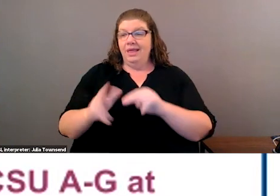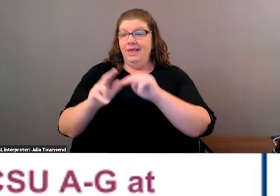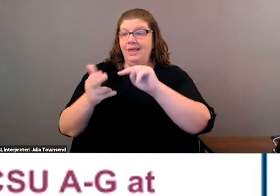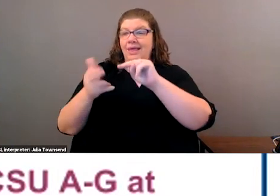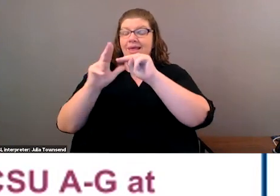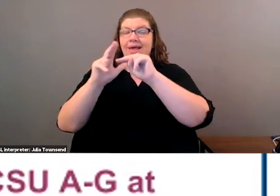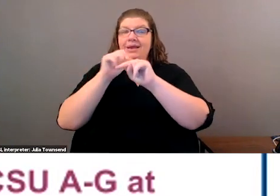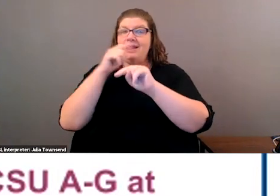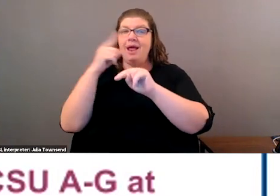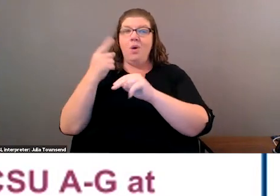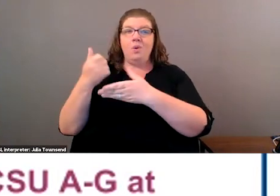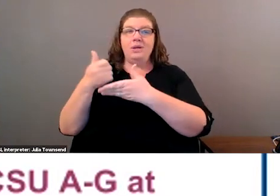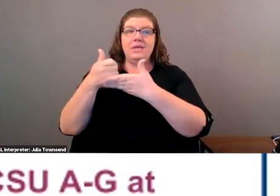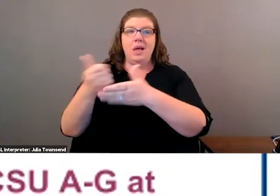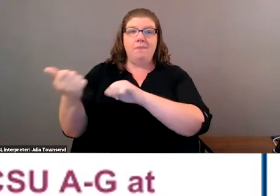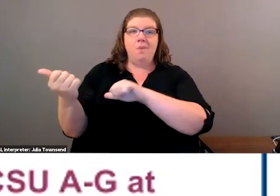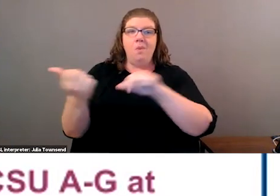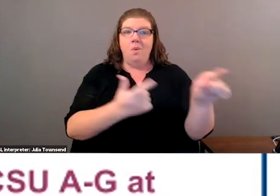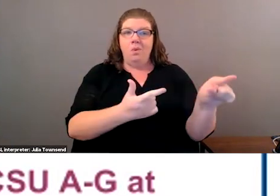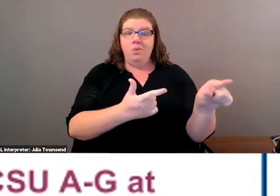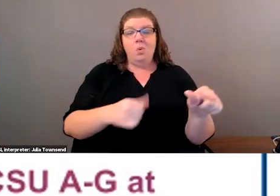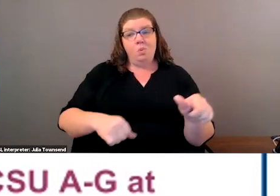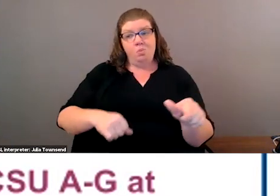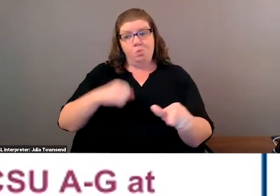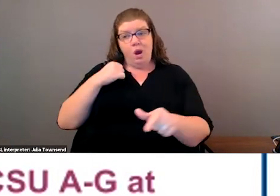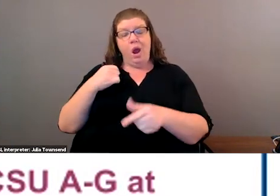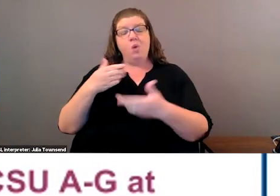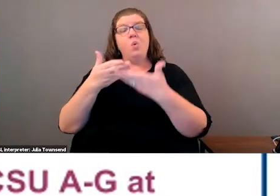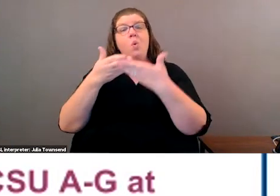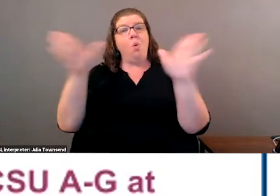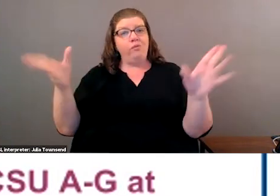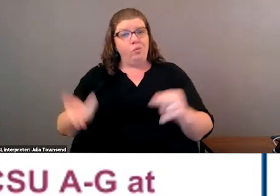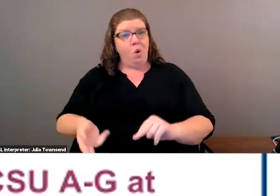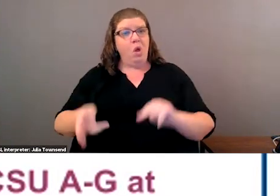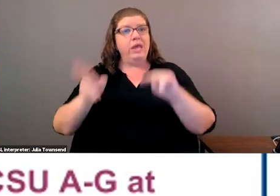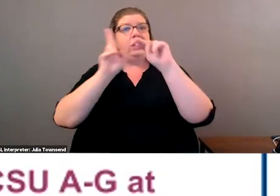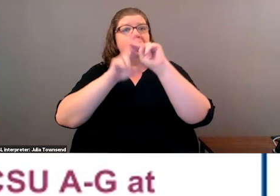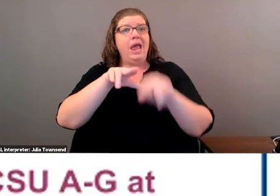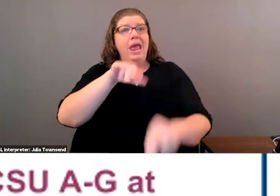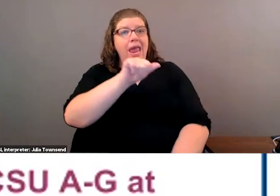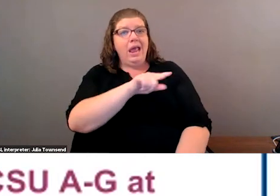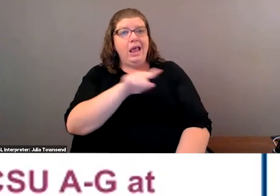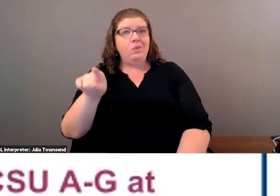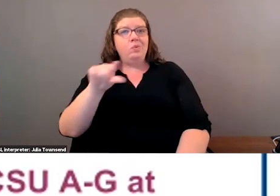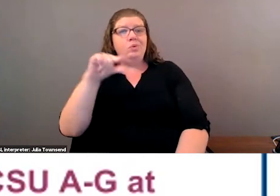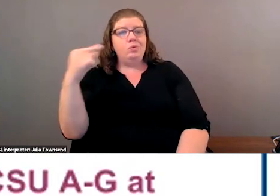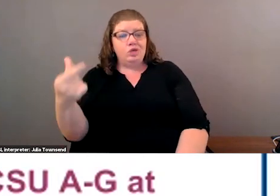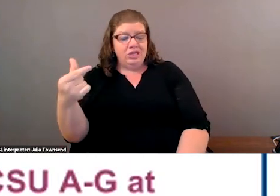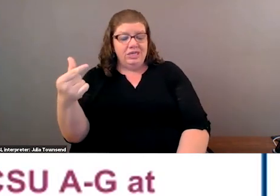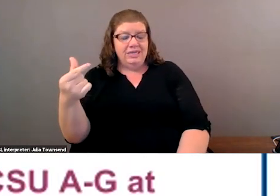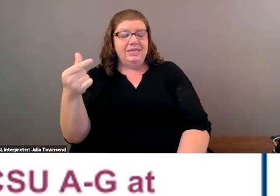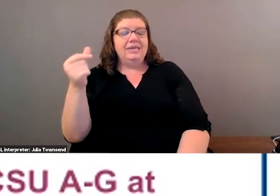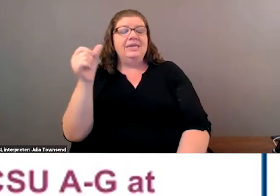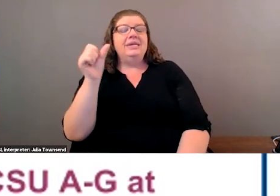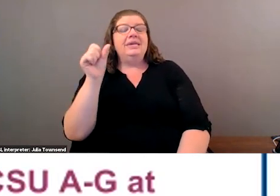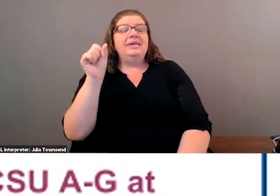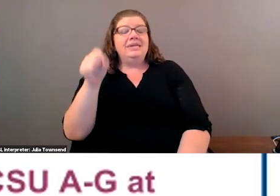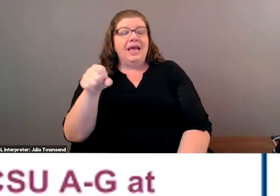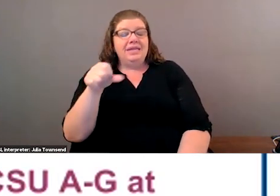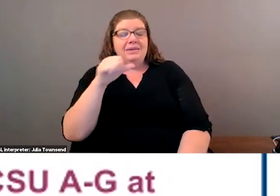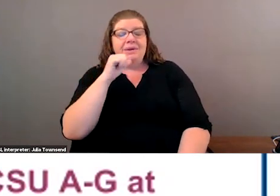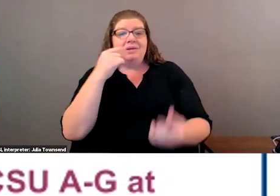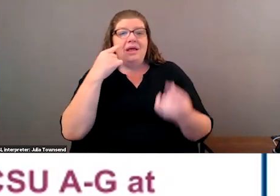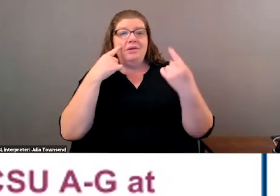boats. So we feel proud of our overall increasing rates of A through G, or it doesn't float all